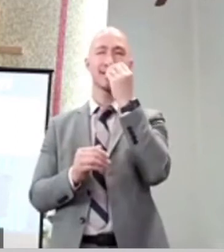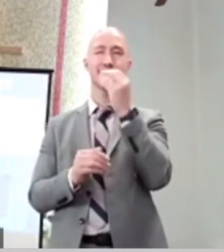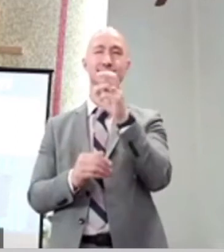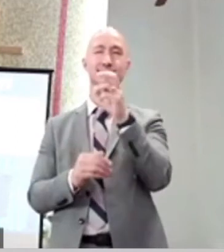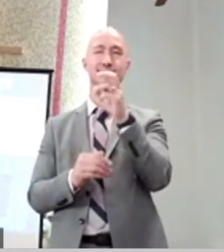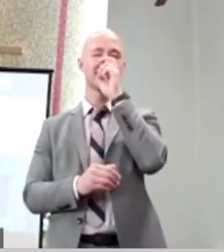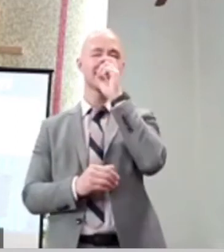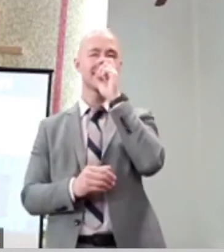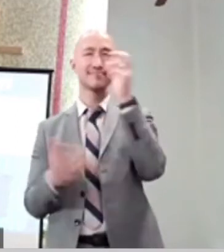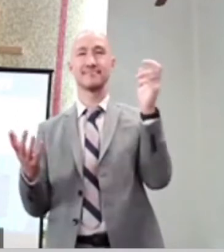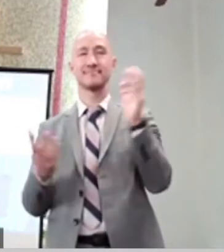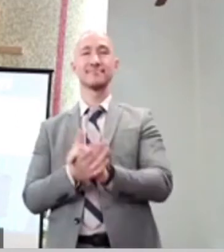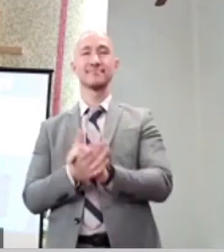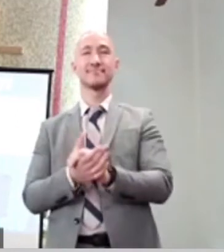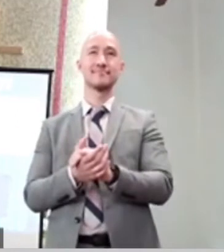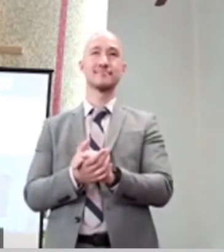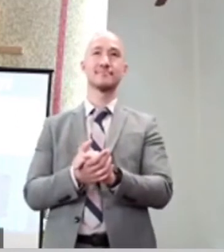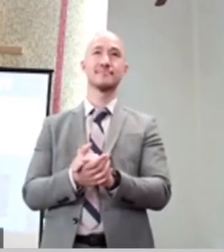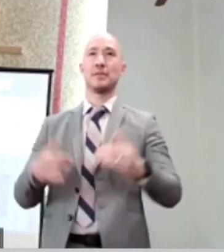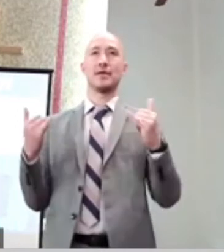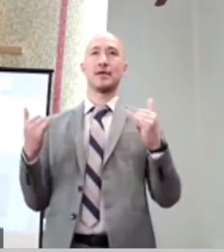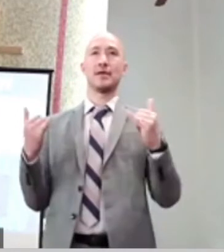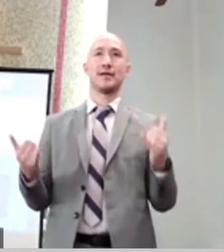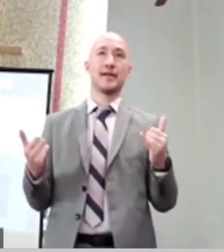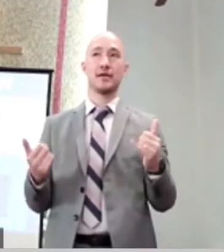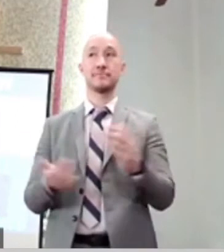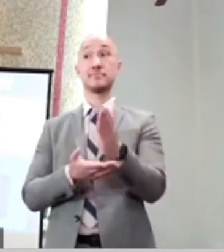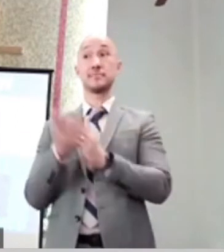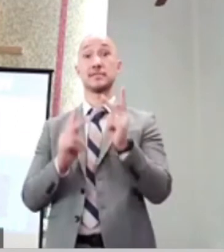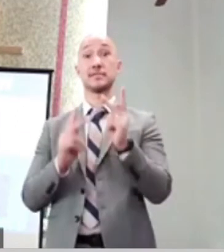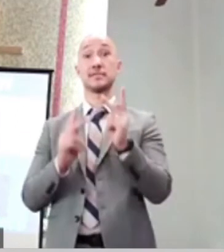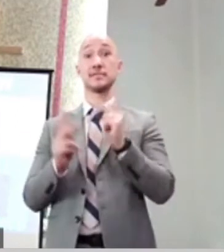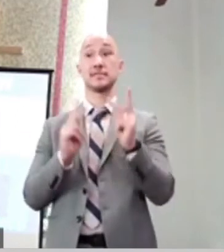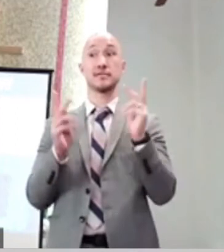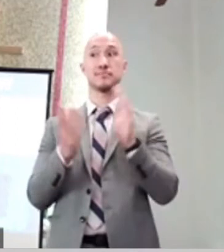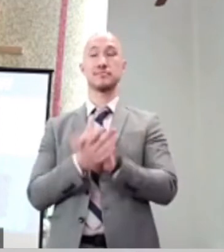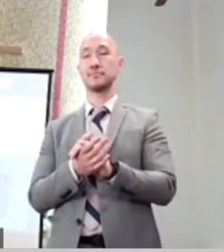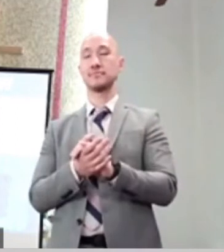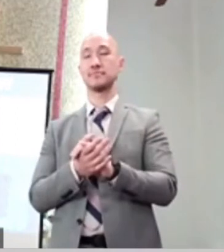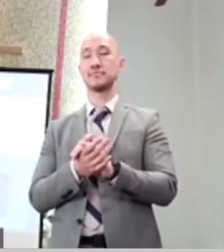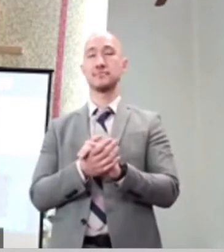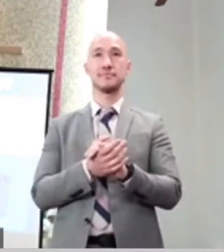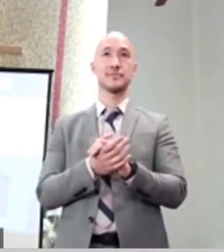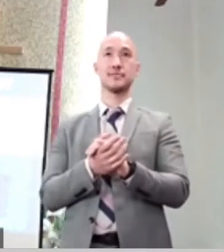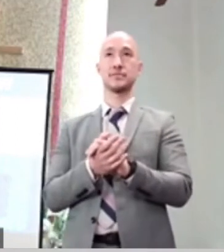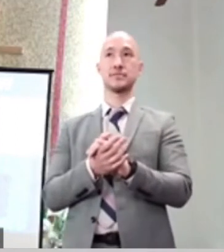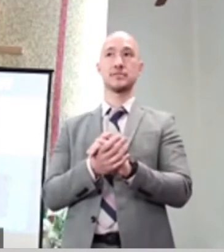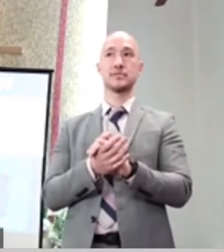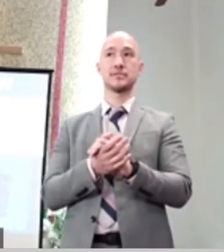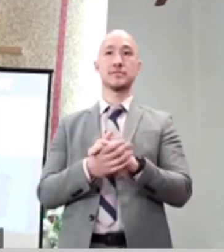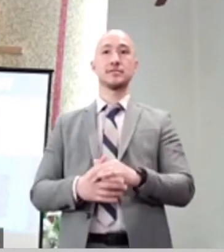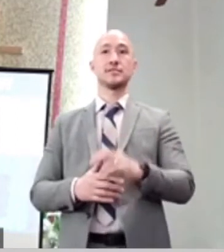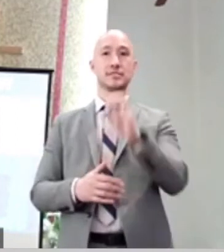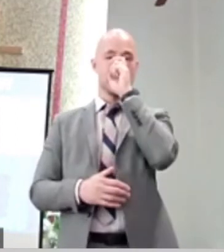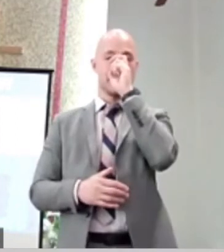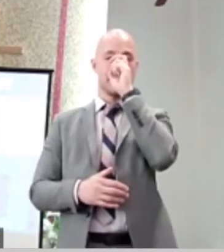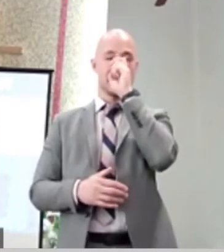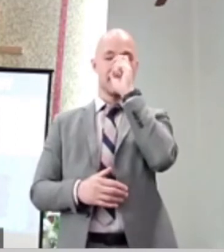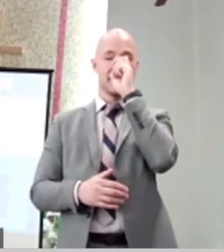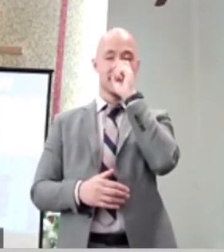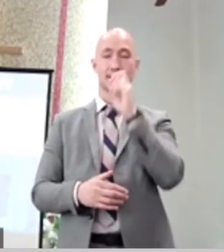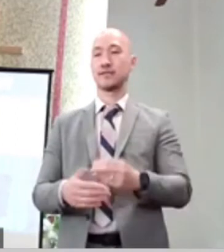so many taboos on food, haven't they? You know, we instead of controlling ourselves, we control the food. We take the fat out of it.